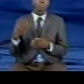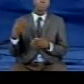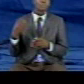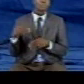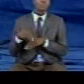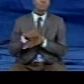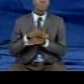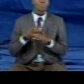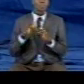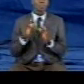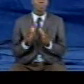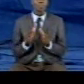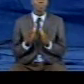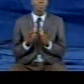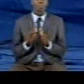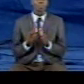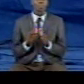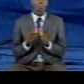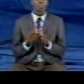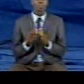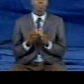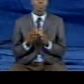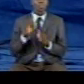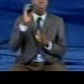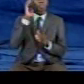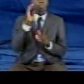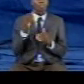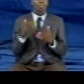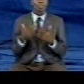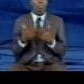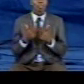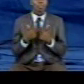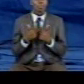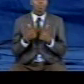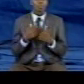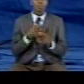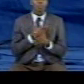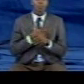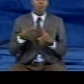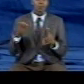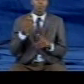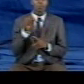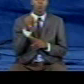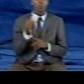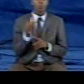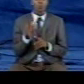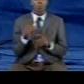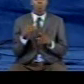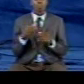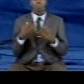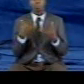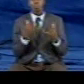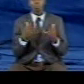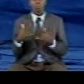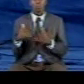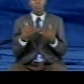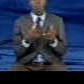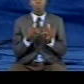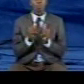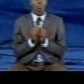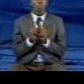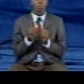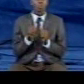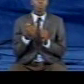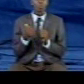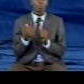uncle. He had injured himself while playing with a broom, and then one of the